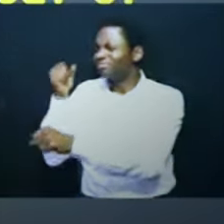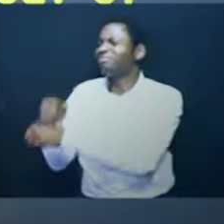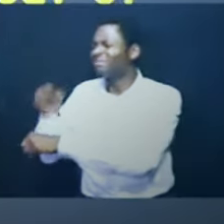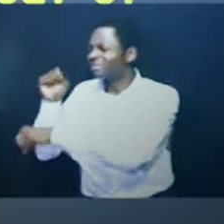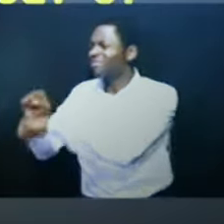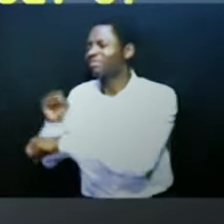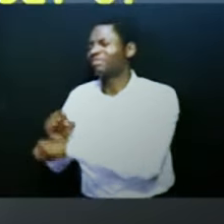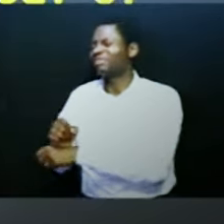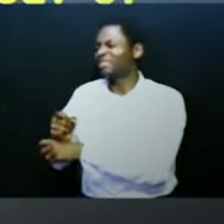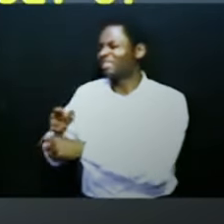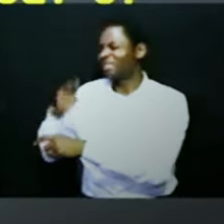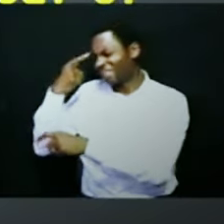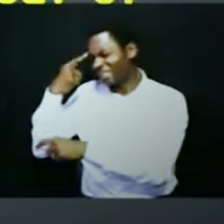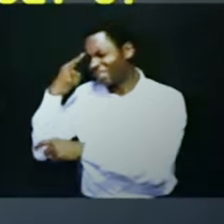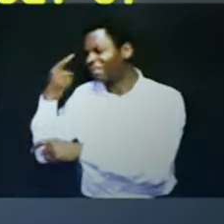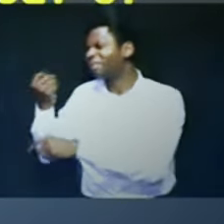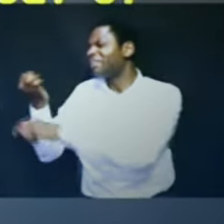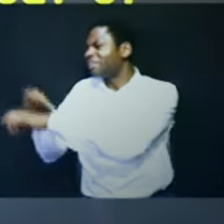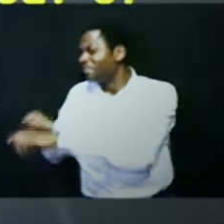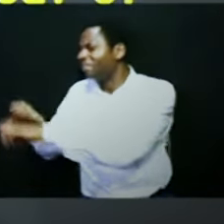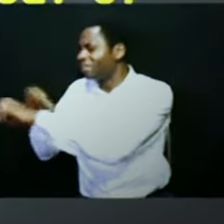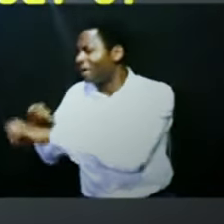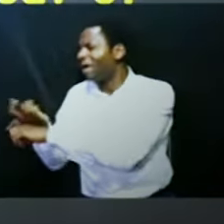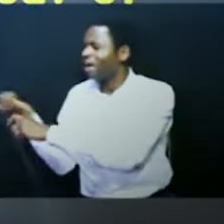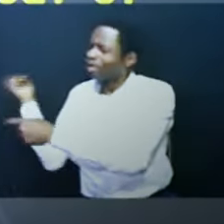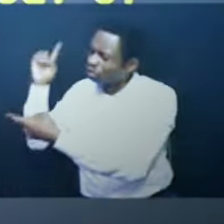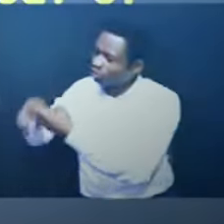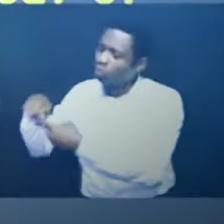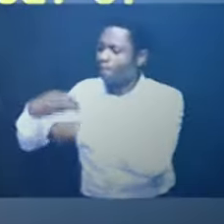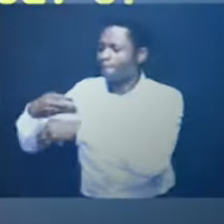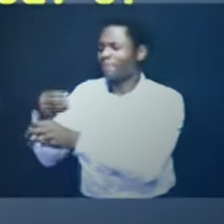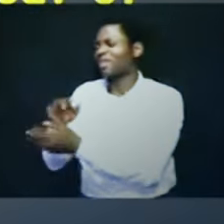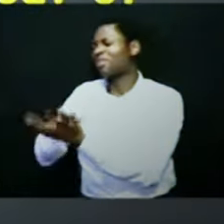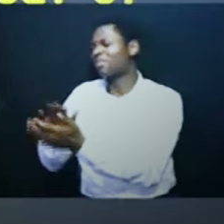Until it makes you a slave of it.